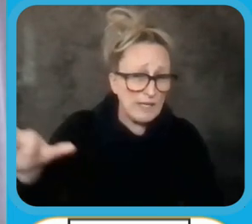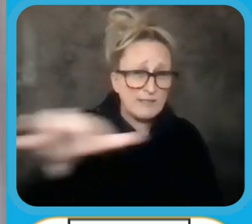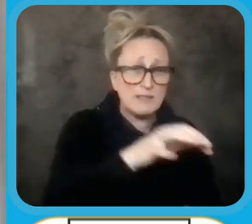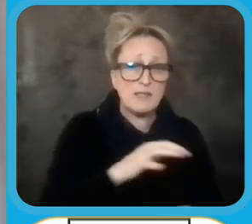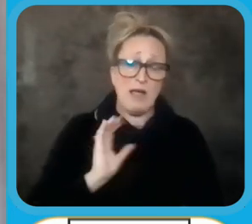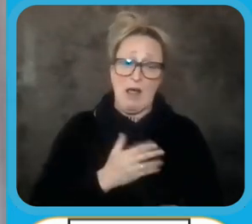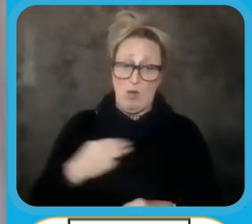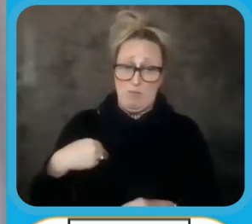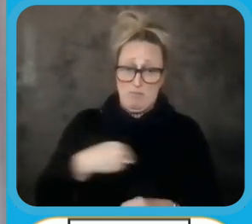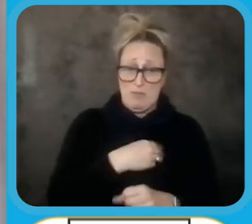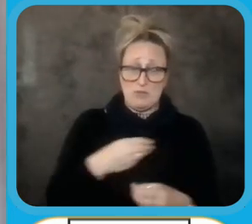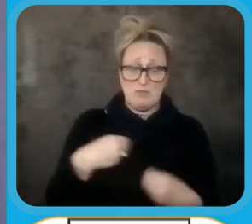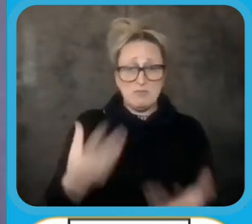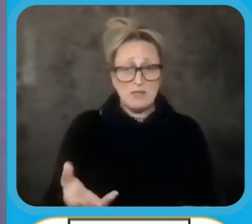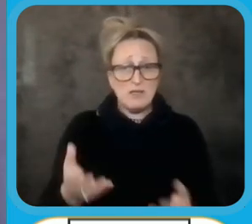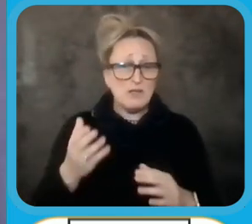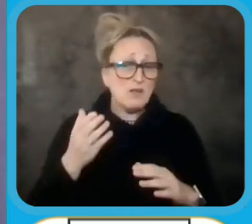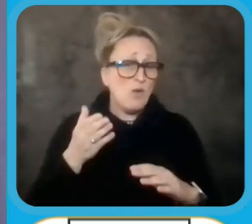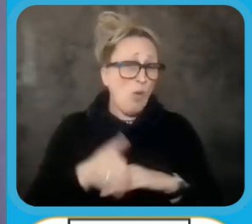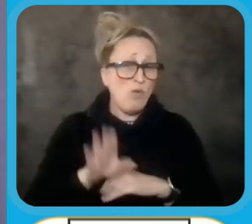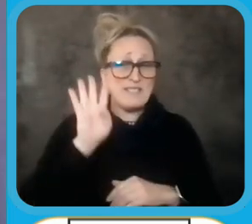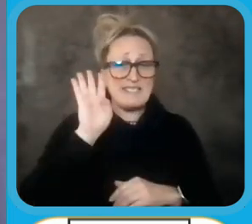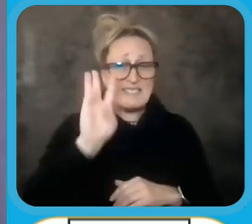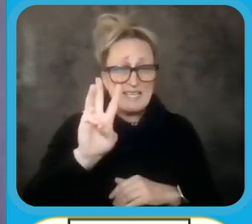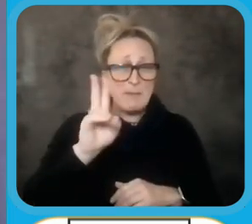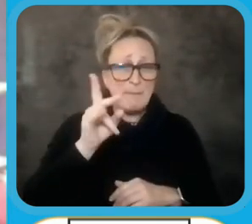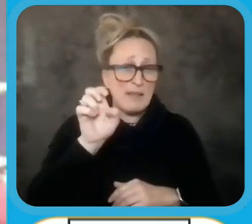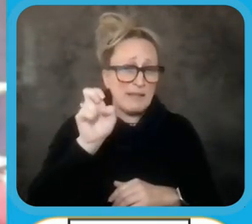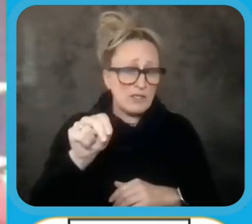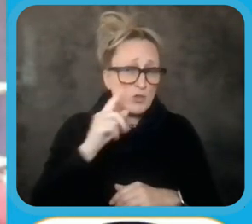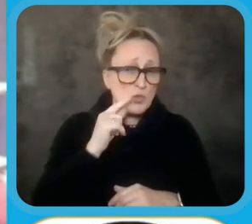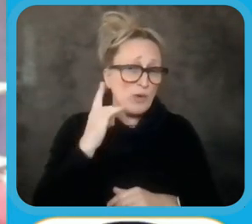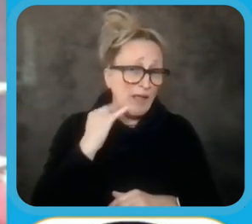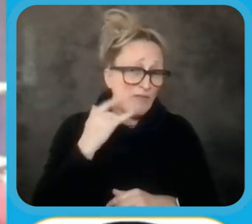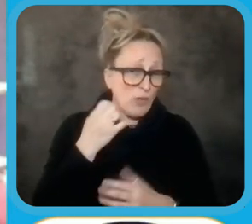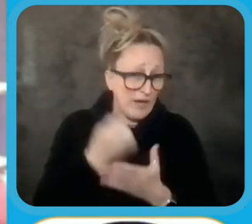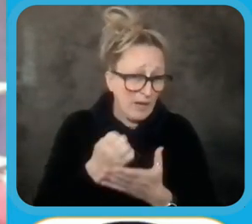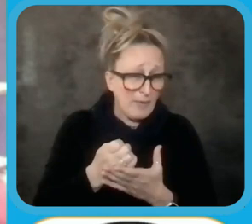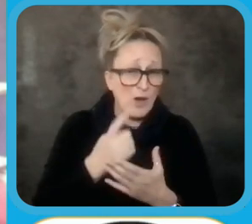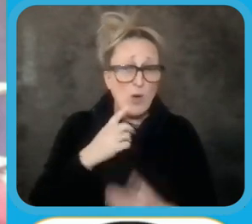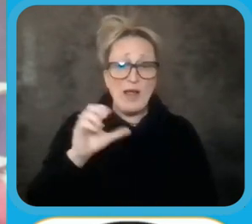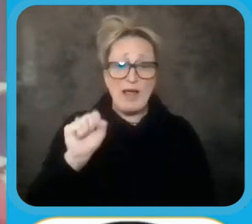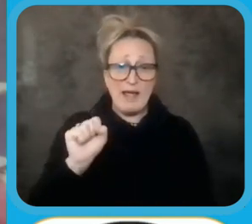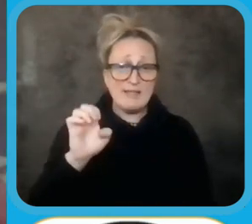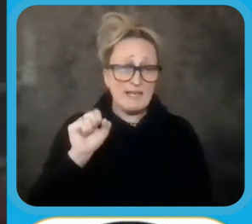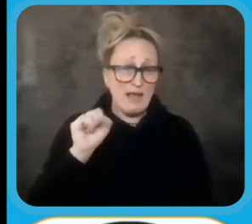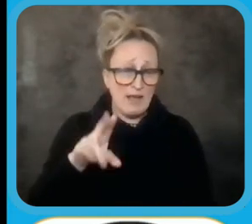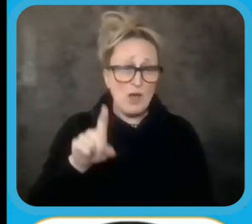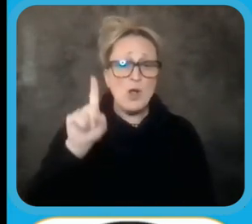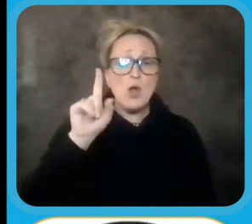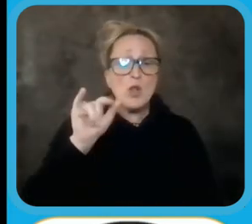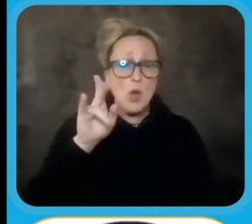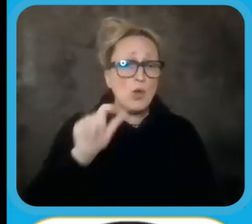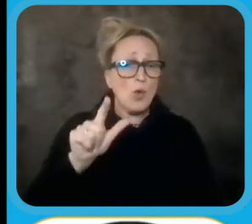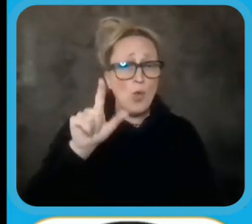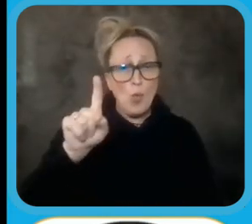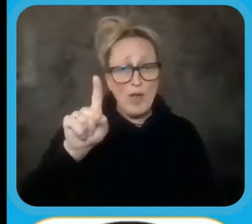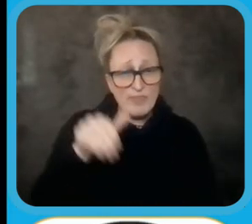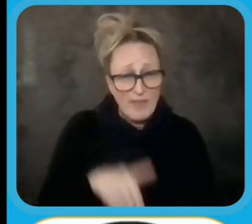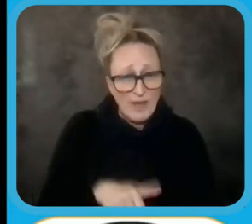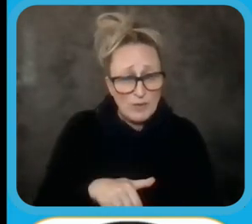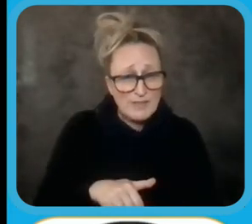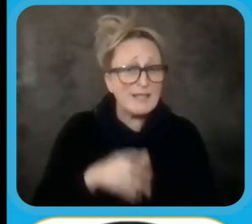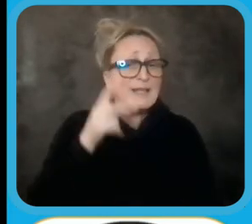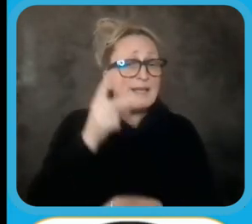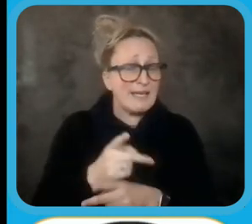members contribute more than $6 billion to California's economy. We are SEIU Local 1000, and we keep